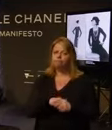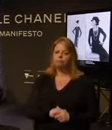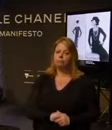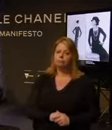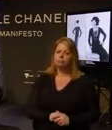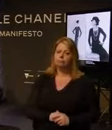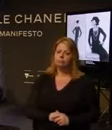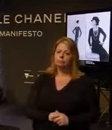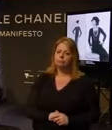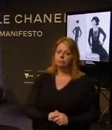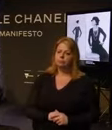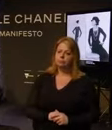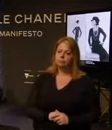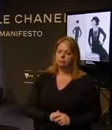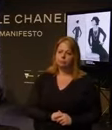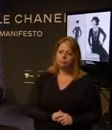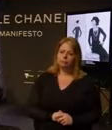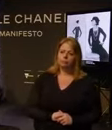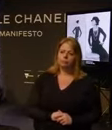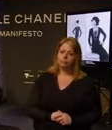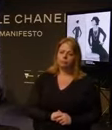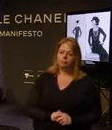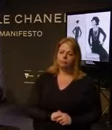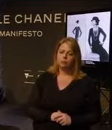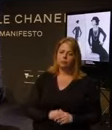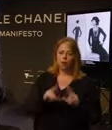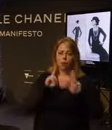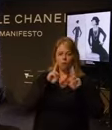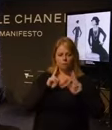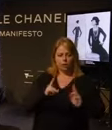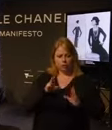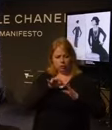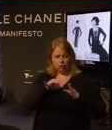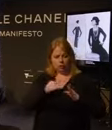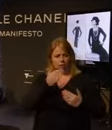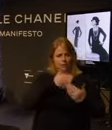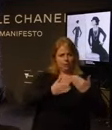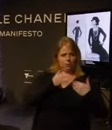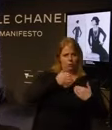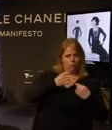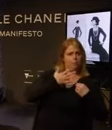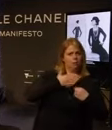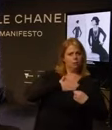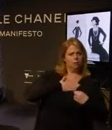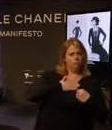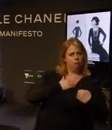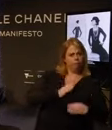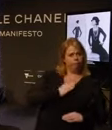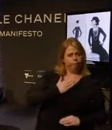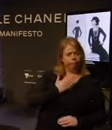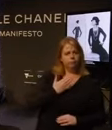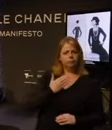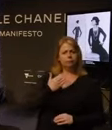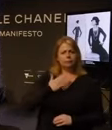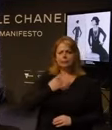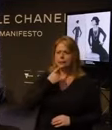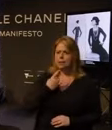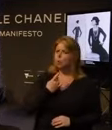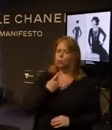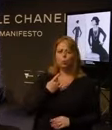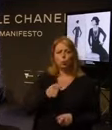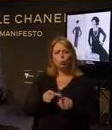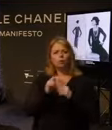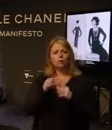know, fashion design history practice myself, I have to say it's very difficult